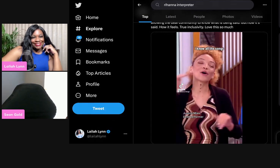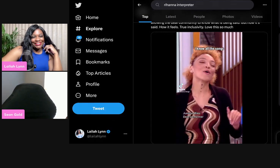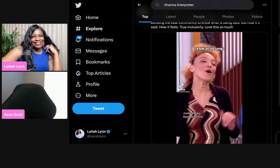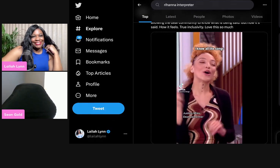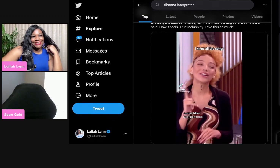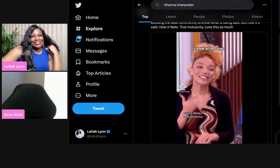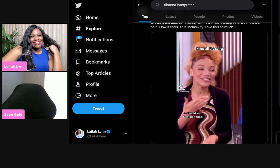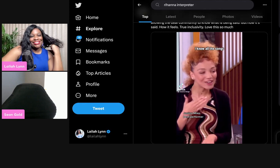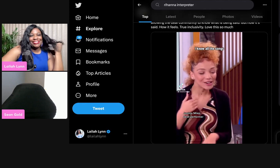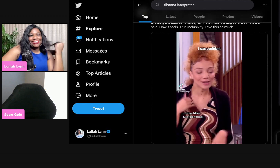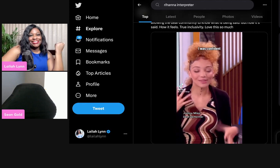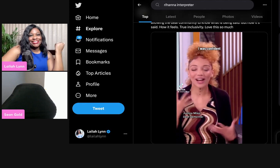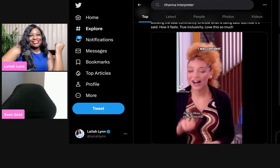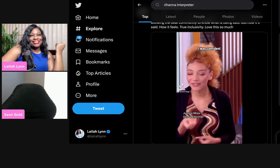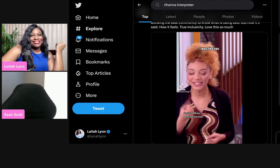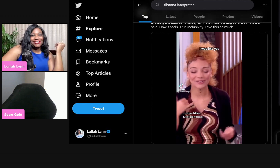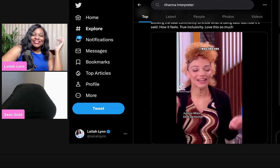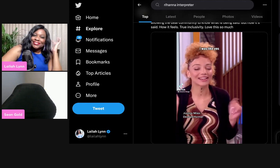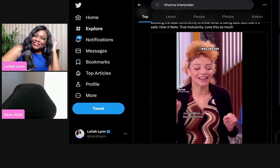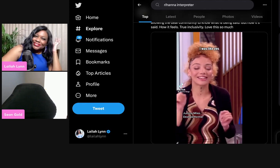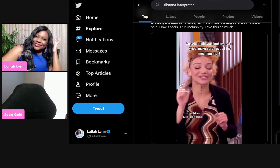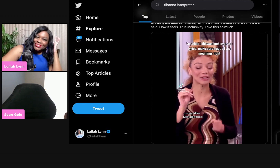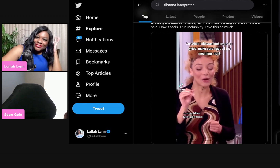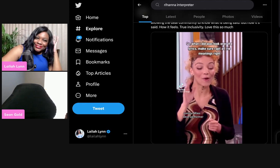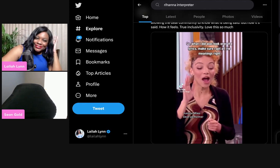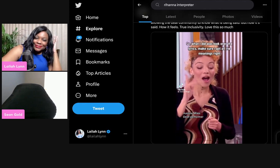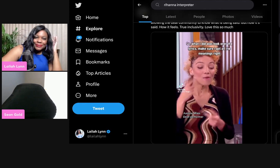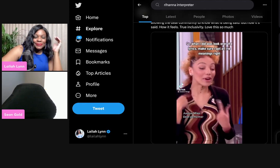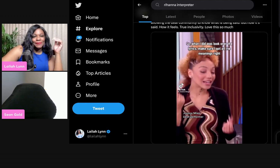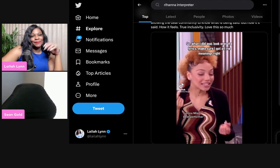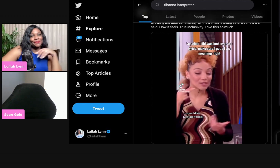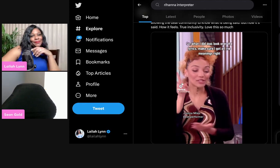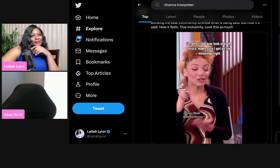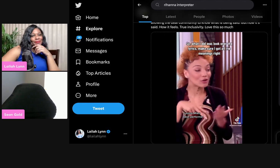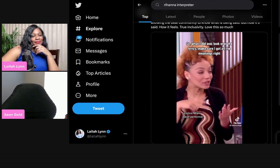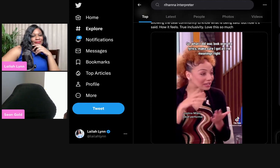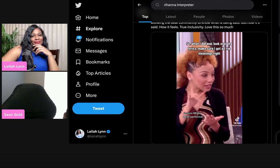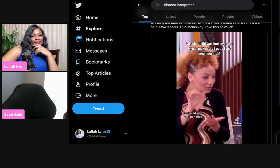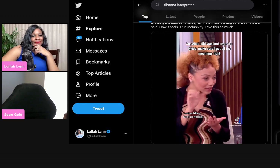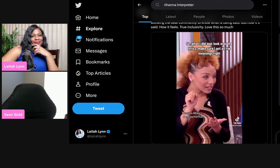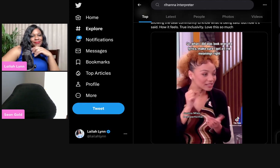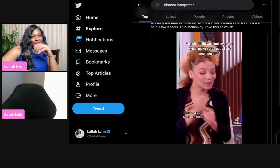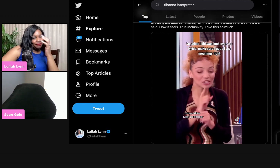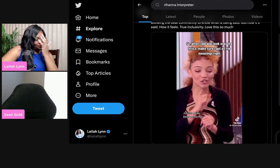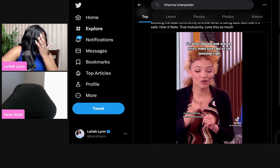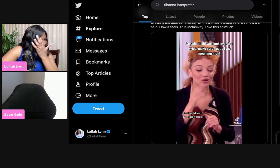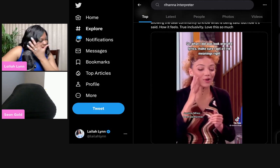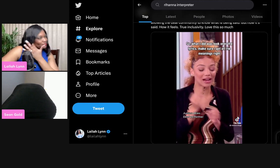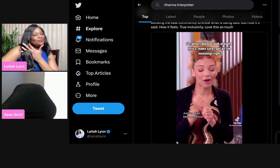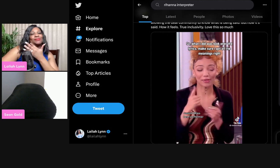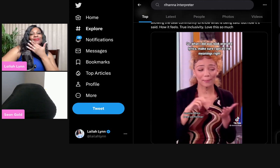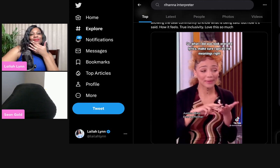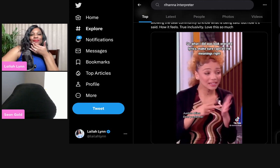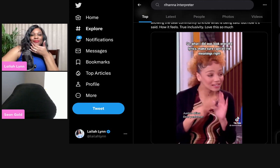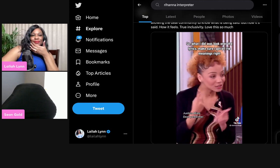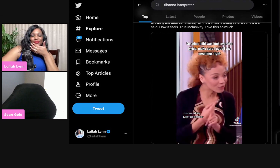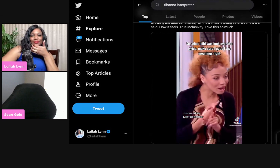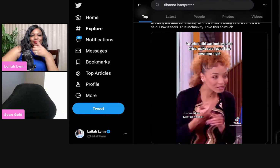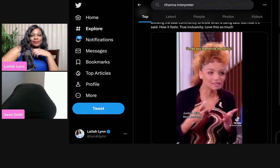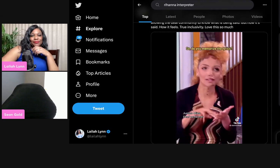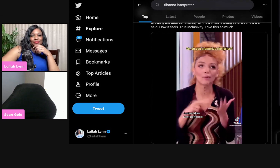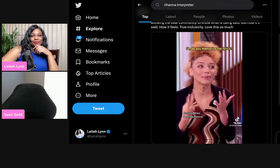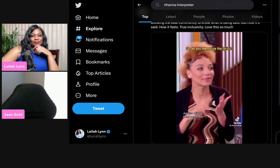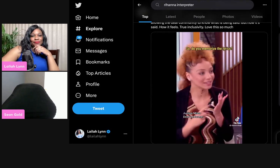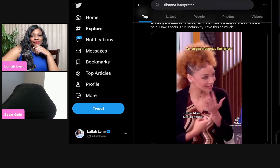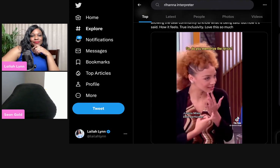I know all the songs. I was confident. I was like, yes. So what I did was look over the lyrics, make sure, I got all the meanings